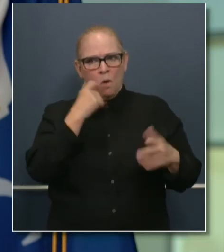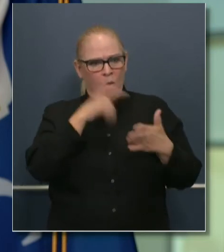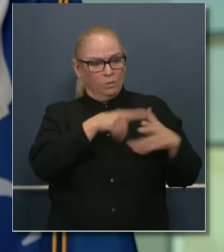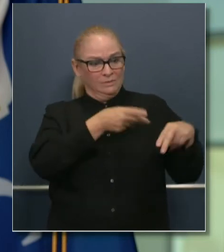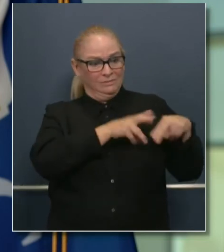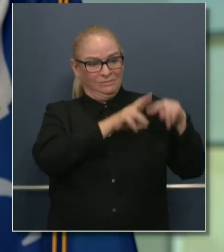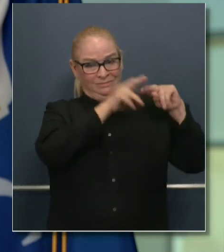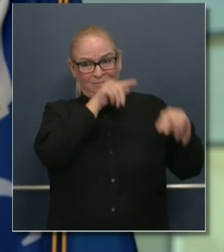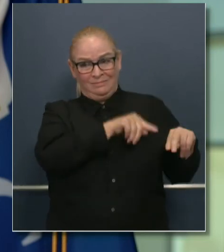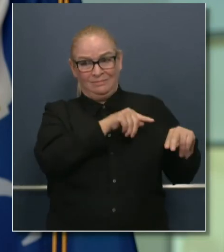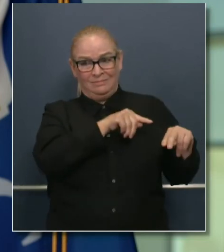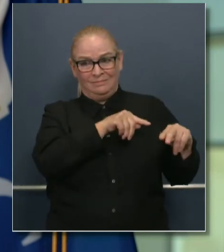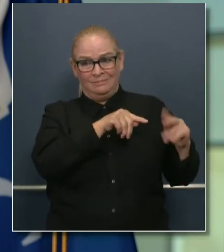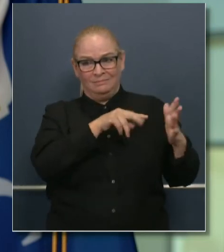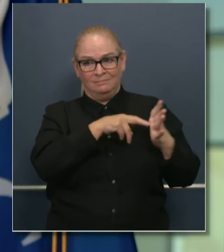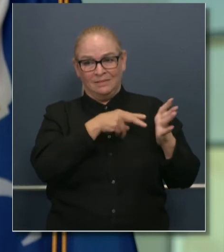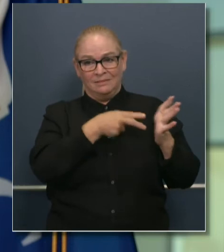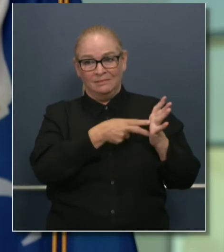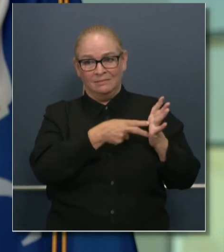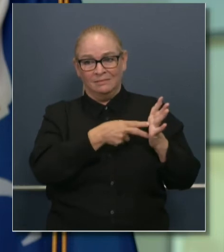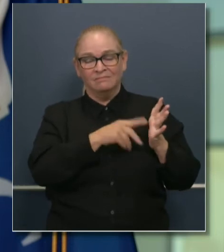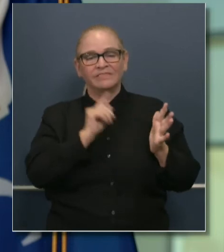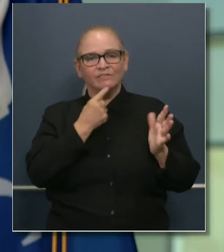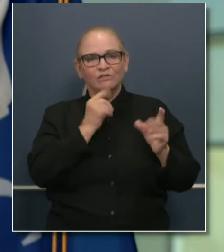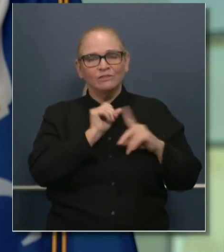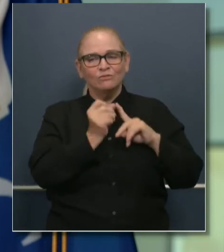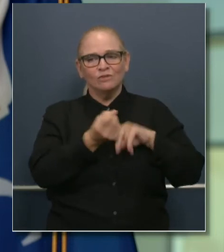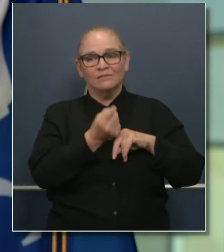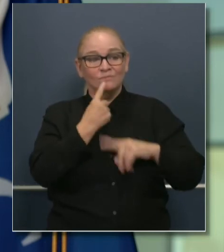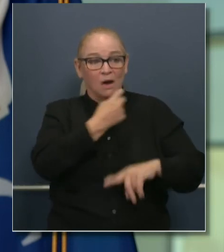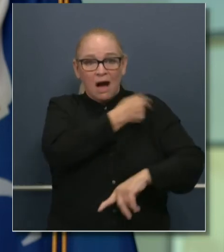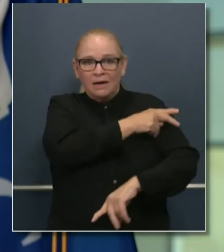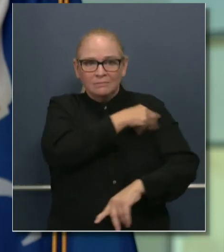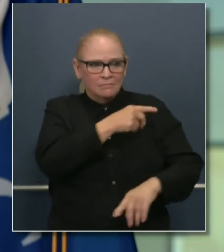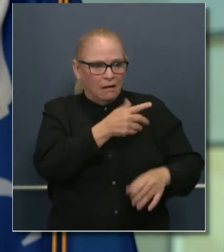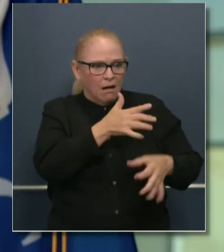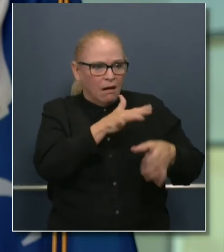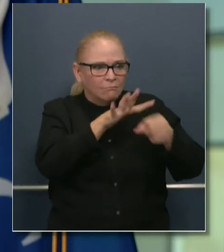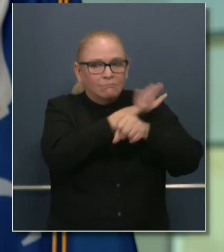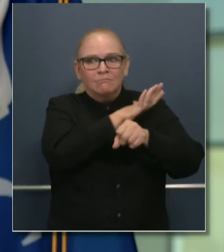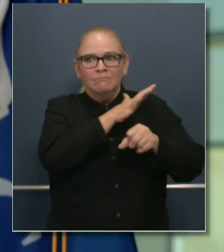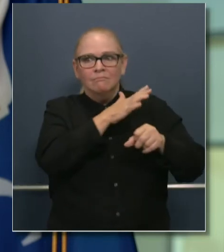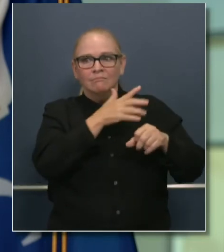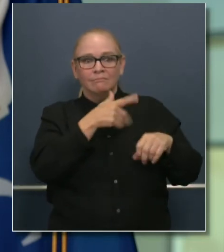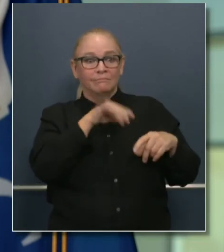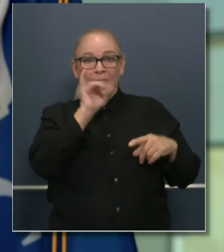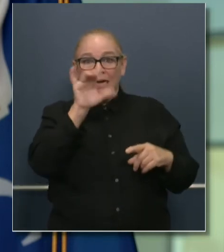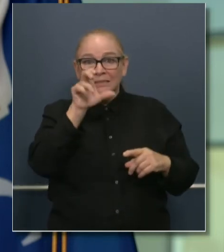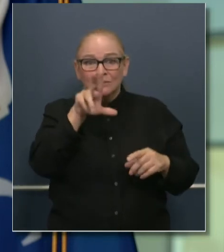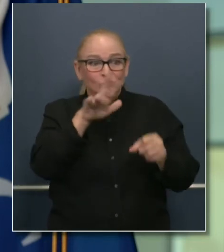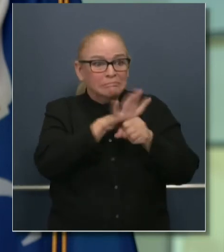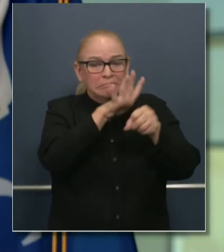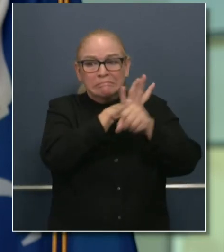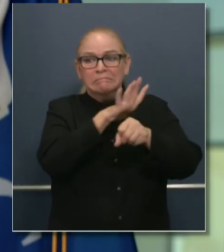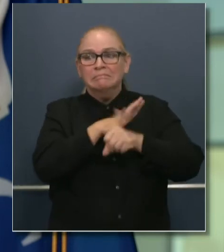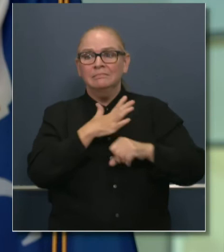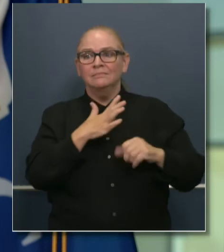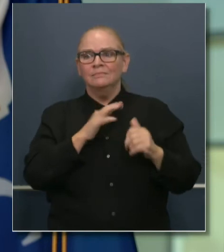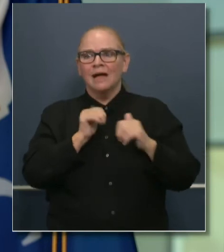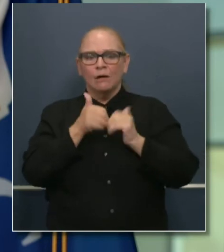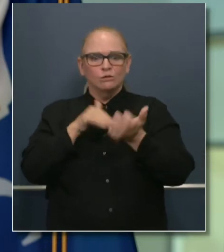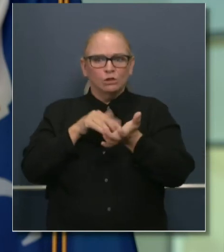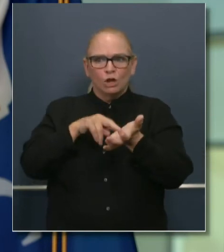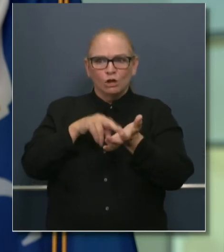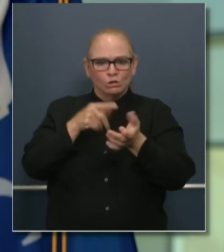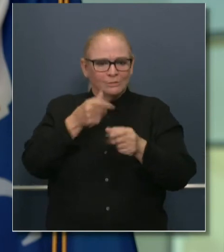the overwhelming situation for the hospital system, not only in the ICUs, but the ability to provide for emergency